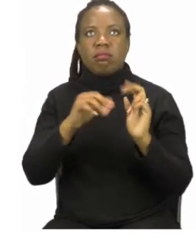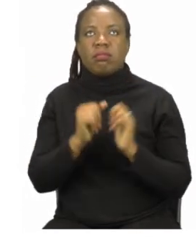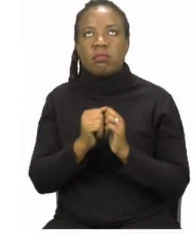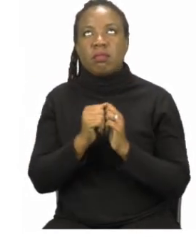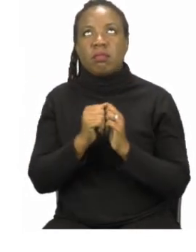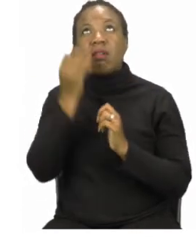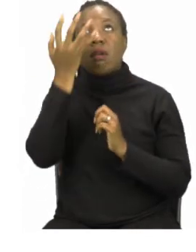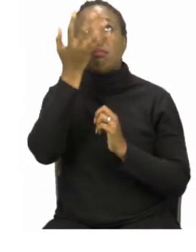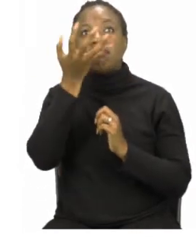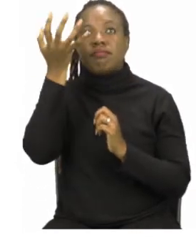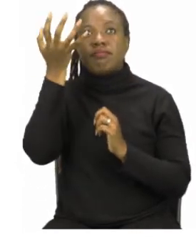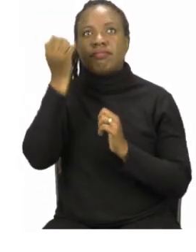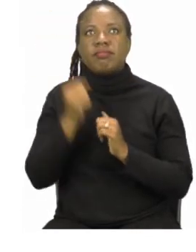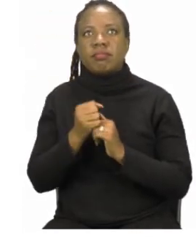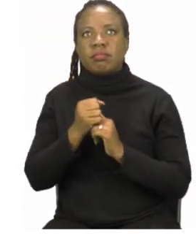cloud,